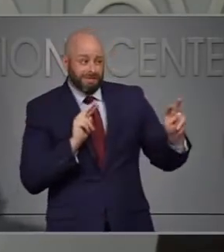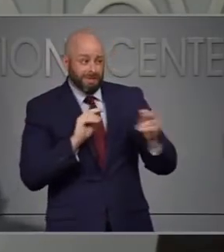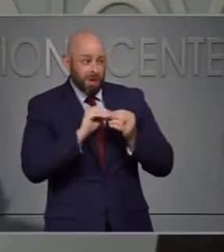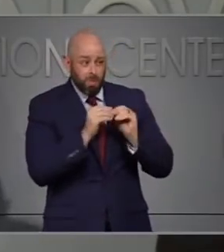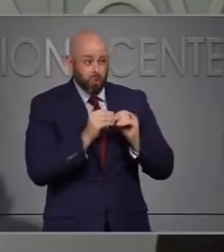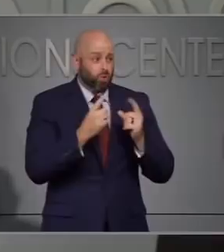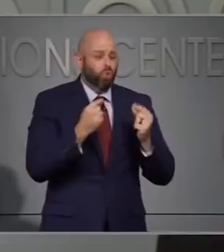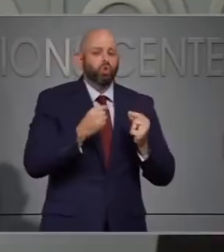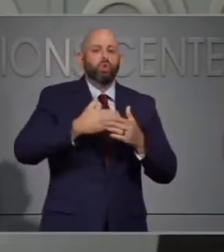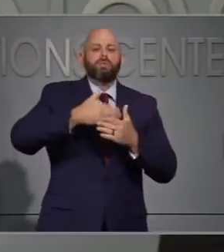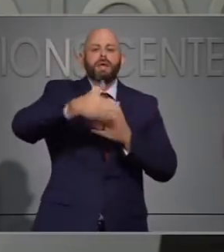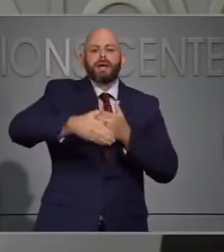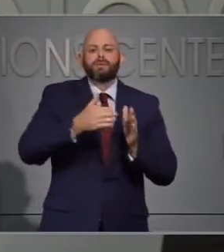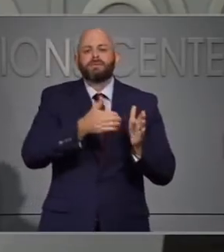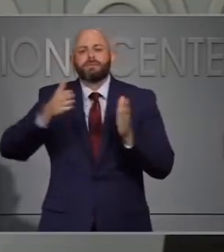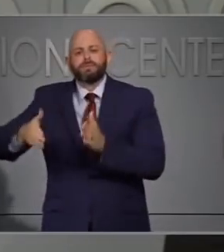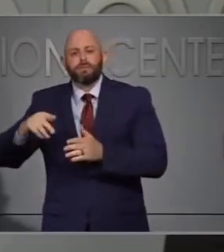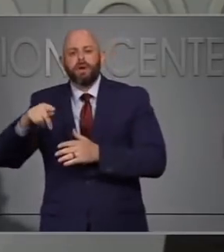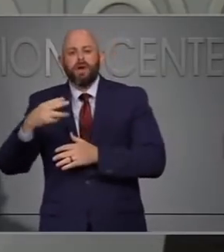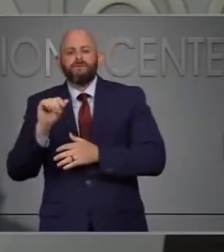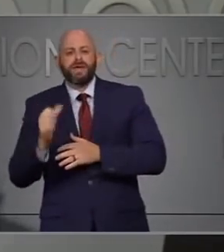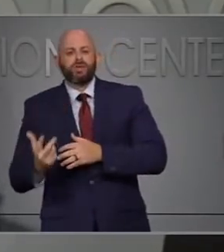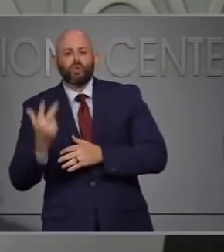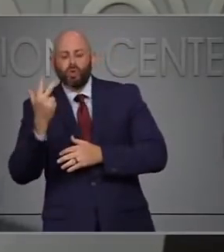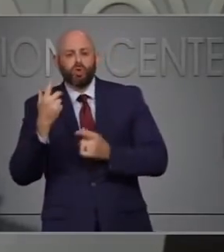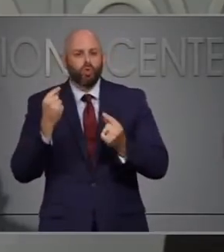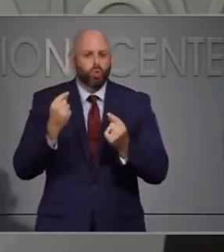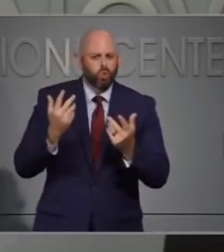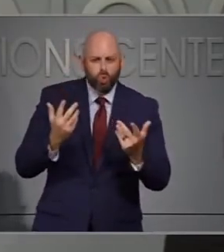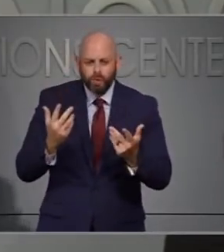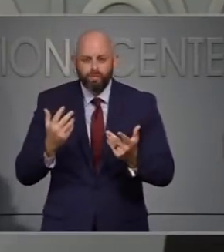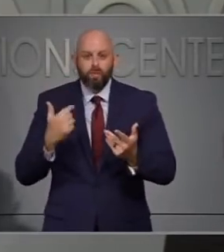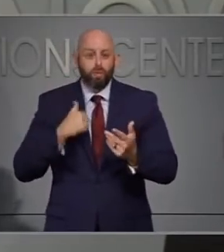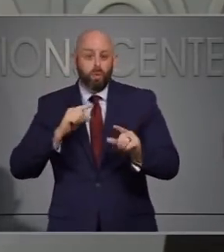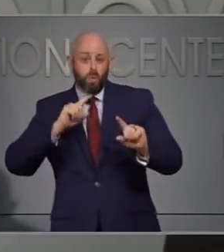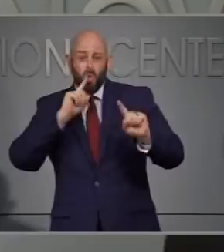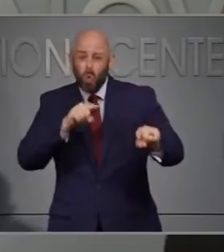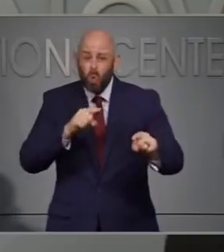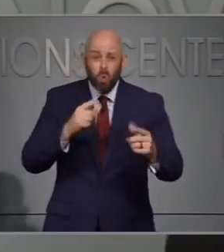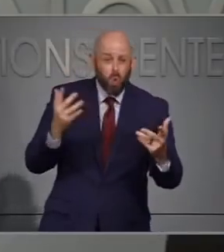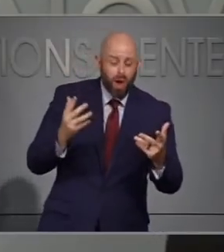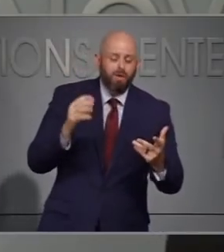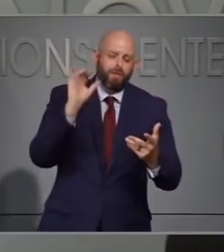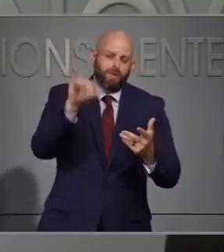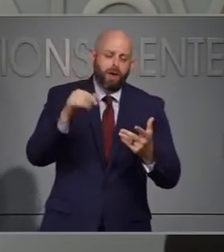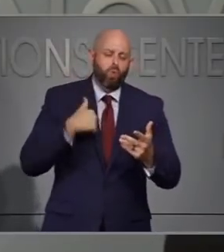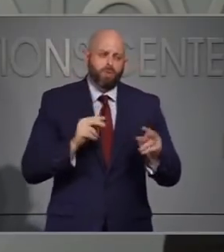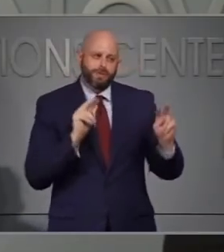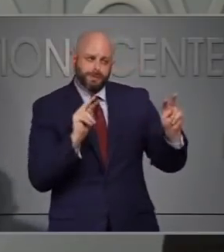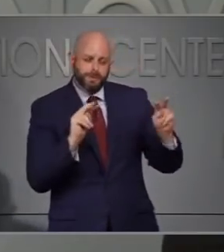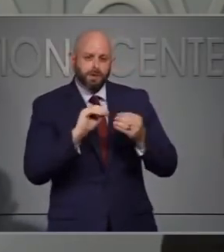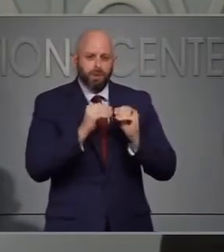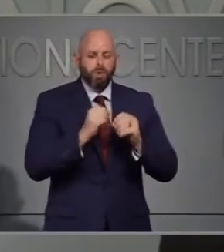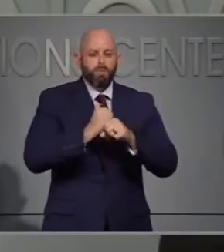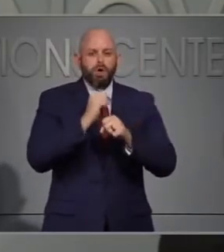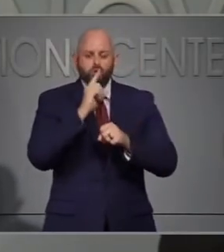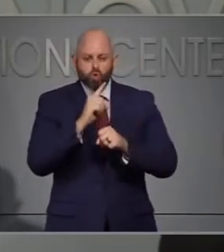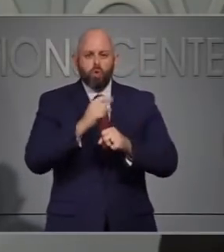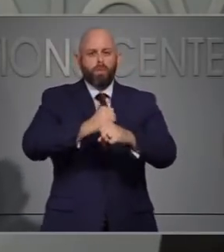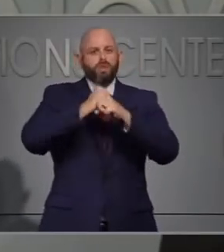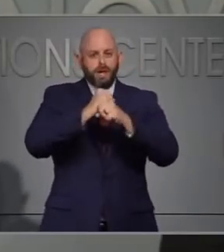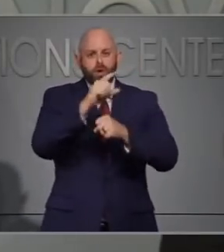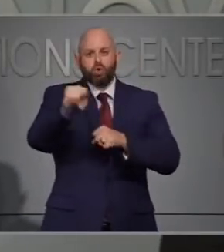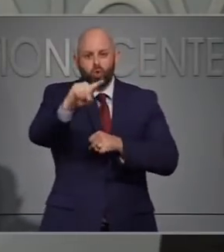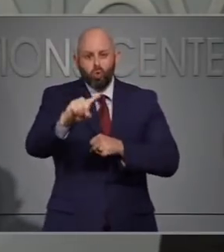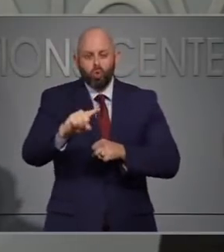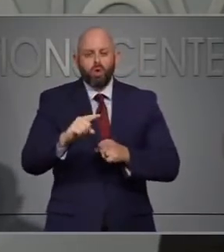about how do we move forward here in terms of finding that right balance of making sure that we are protecting public health, not overwhelming